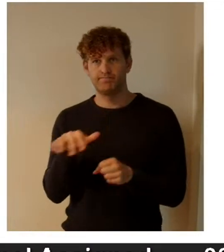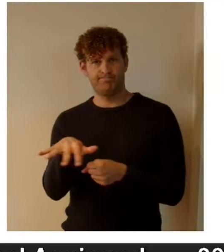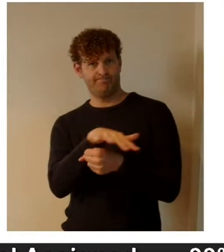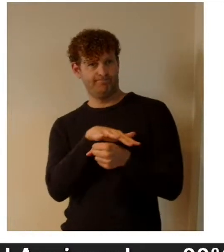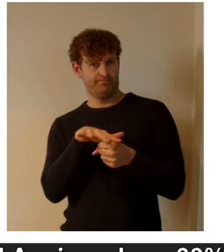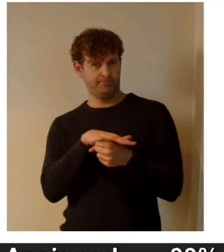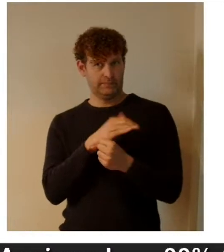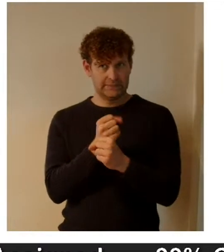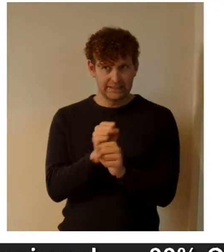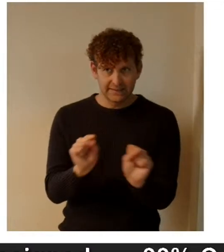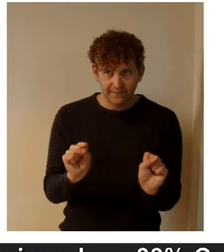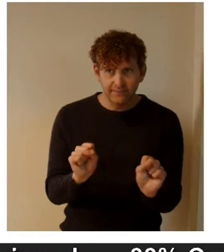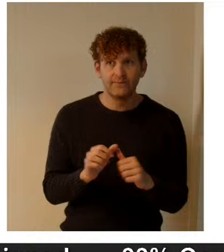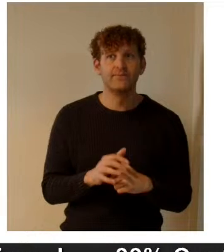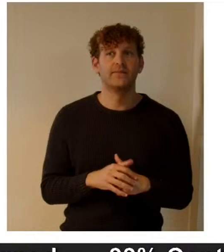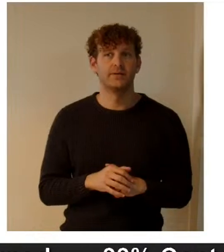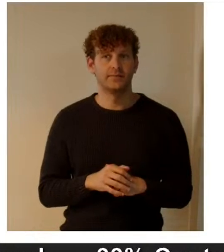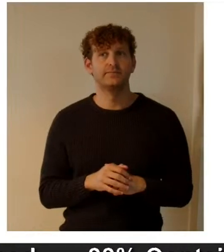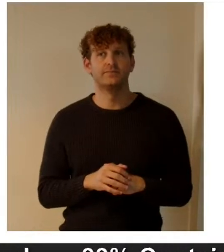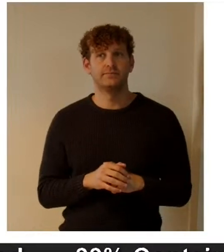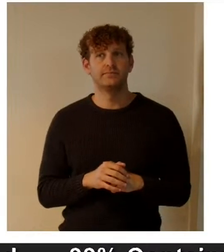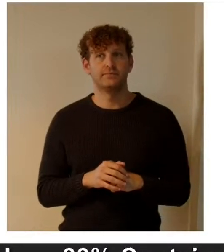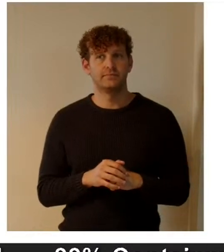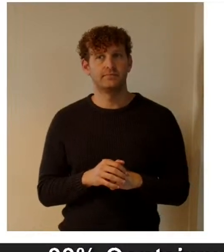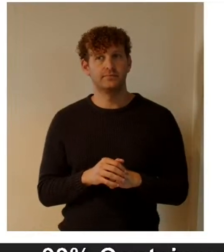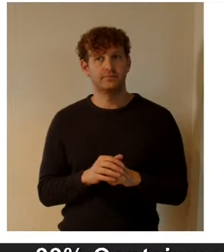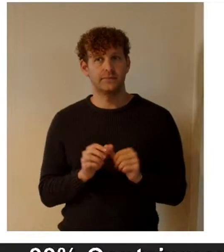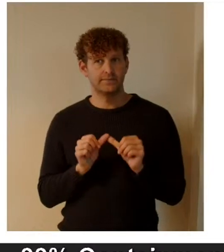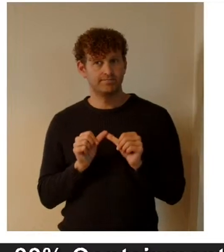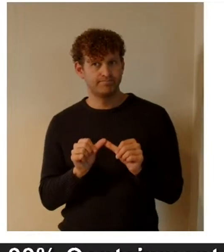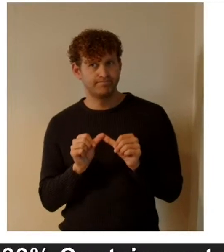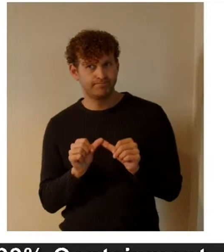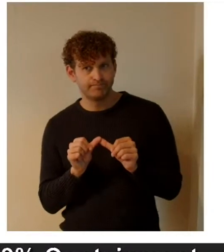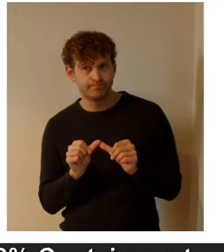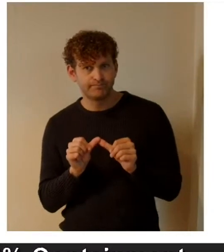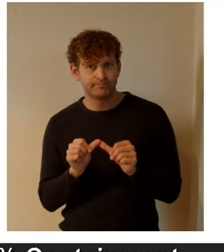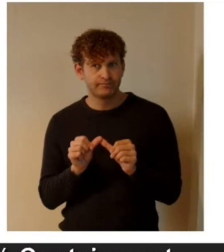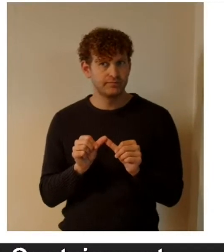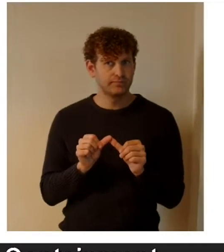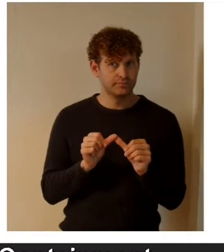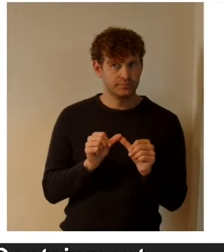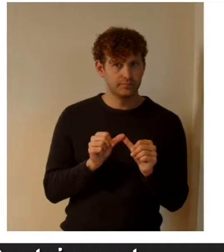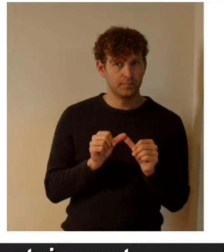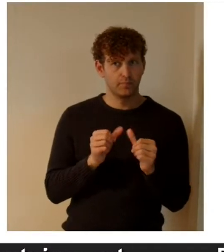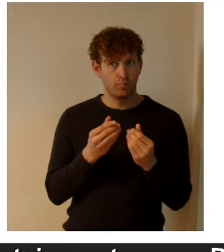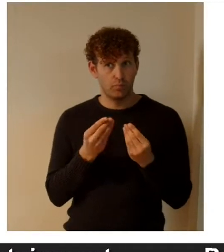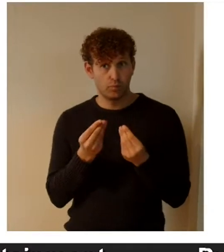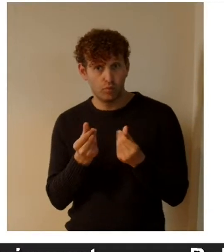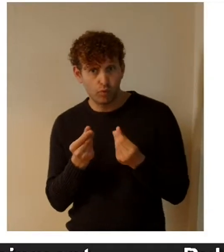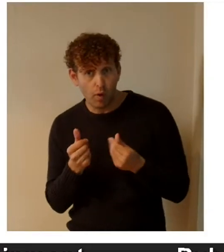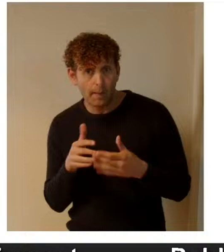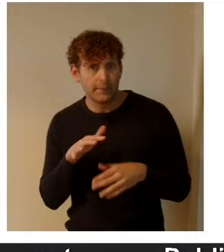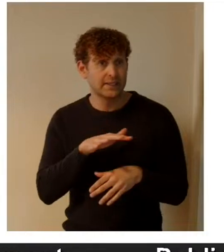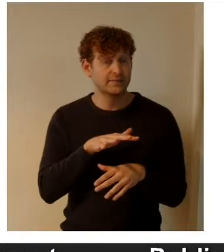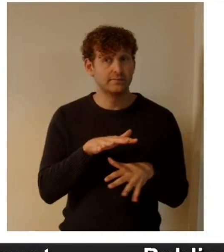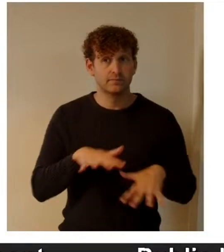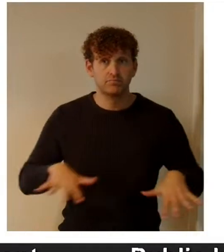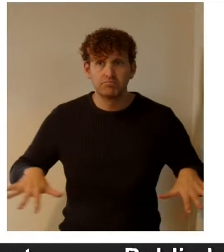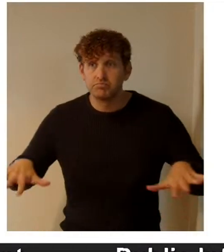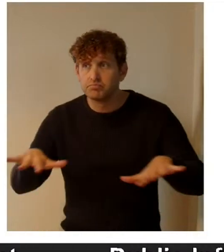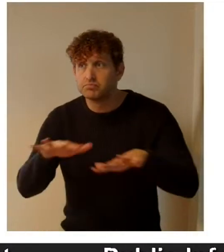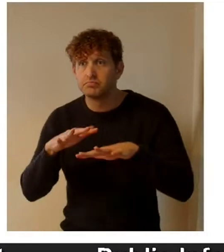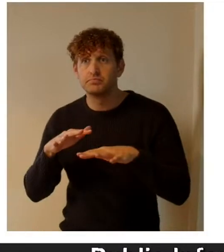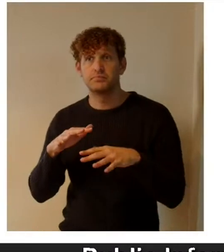and just to continue to protect the property. but the checkpoints at that point will